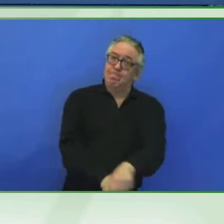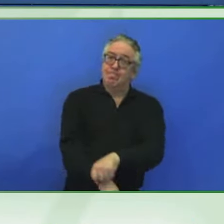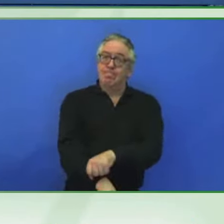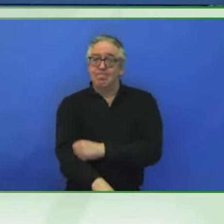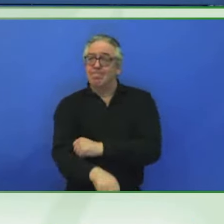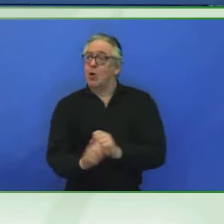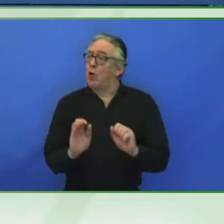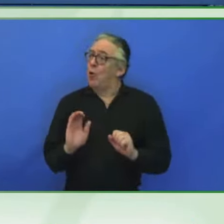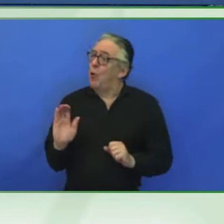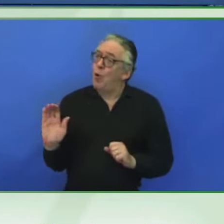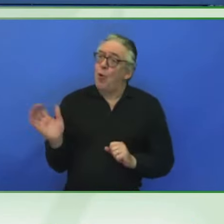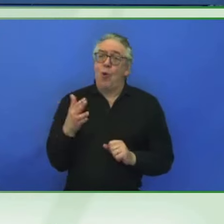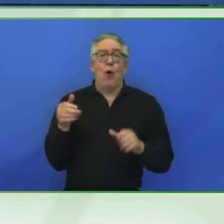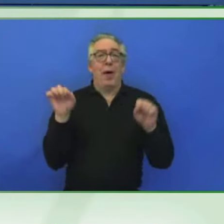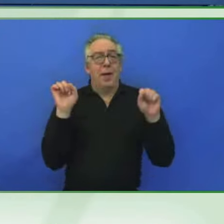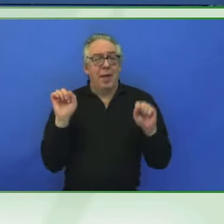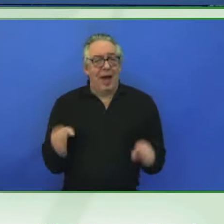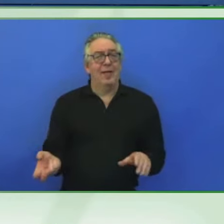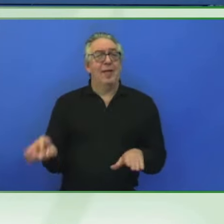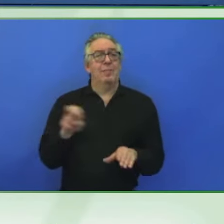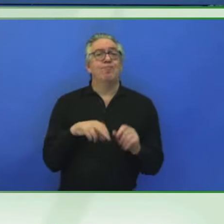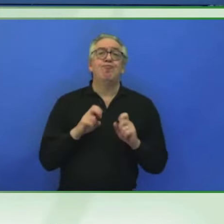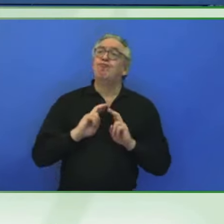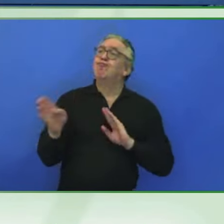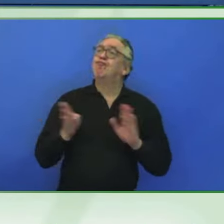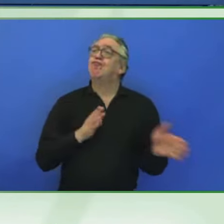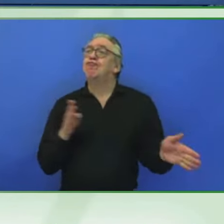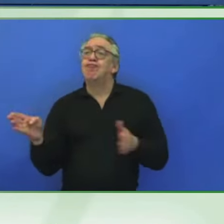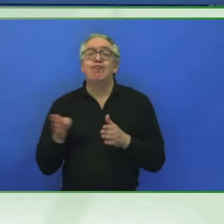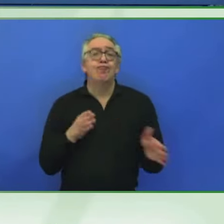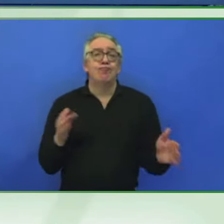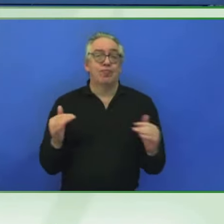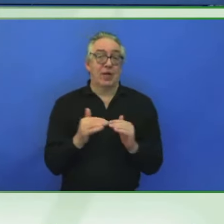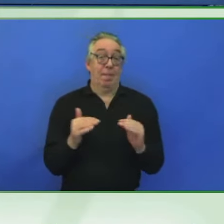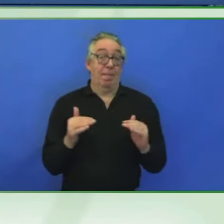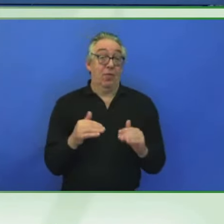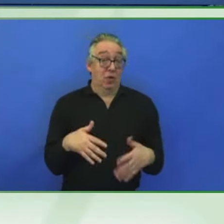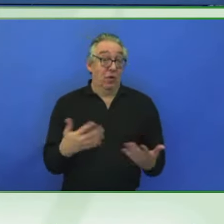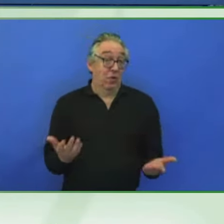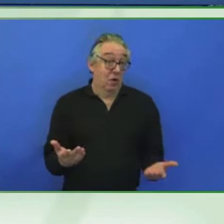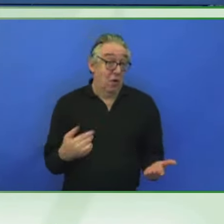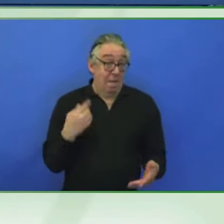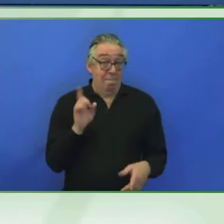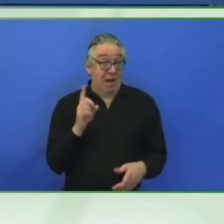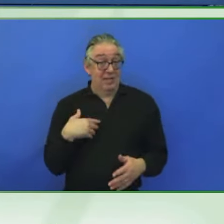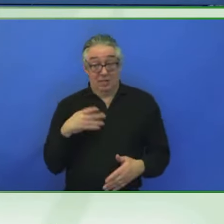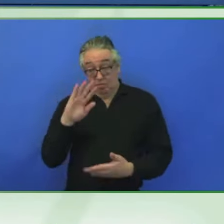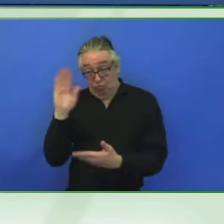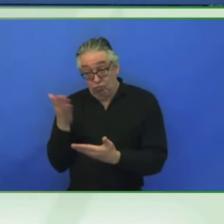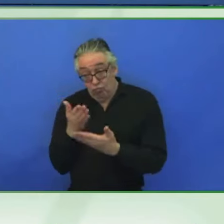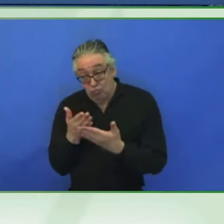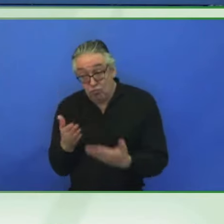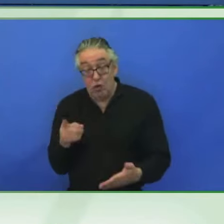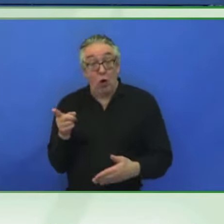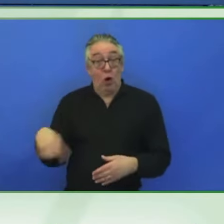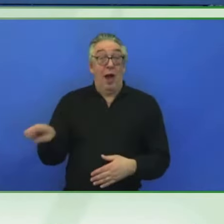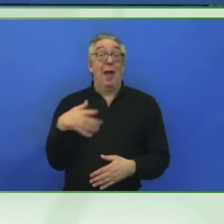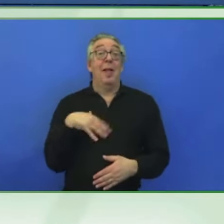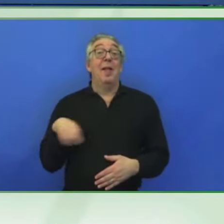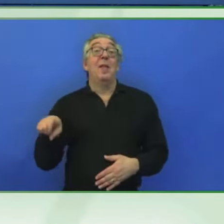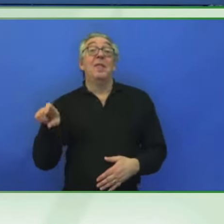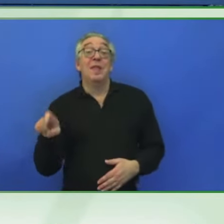we have to work to respond not only to their needs, but also to the expectations in their travel